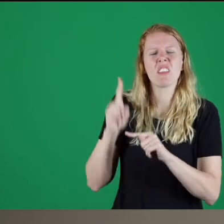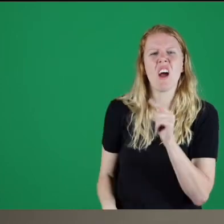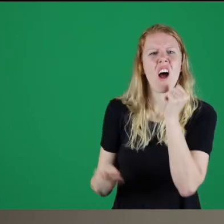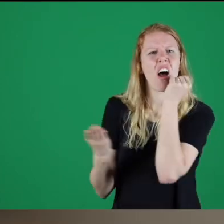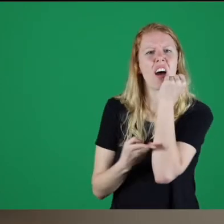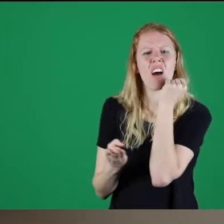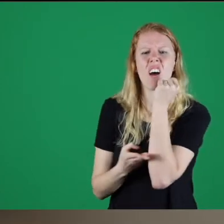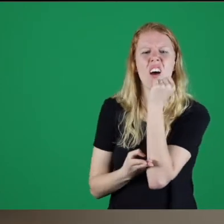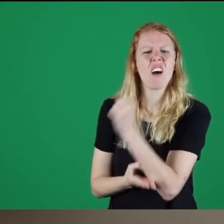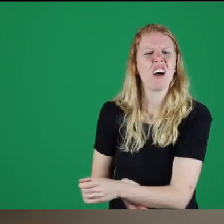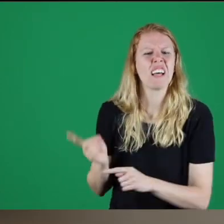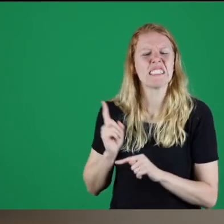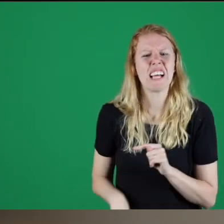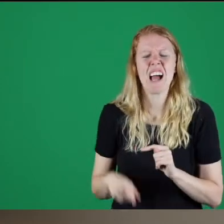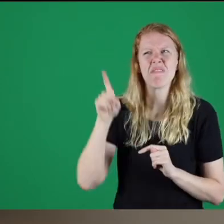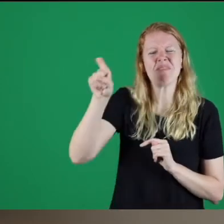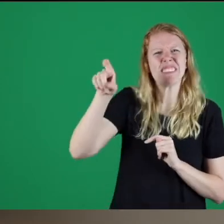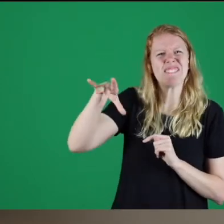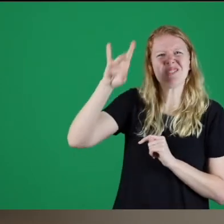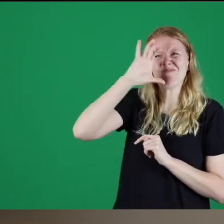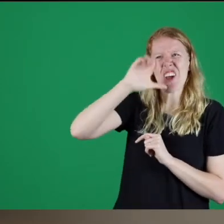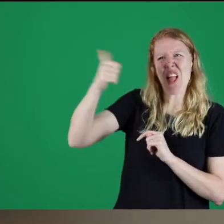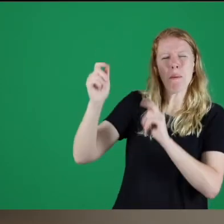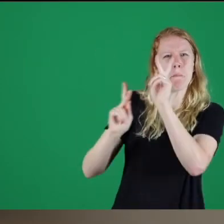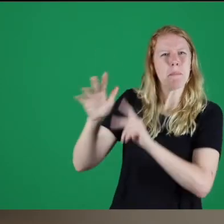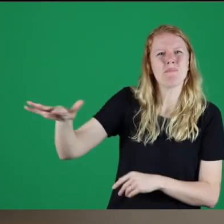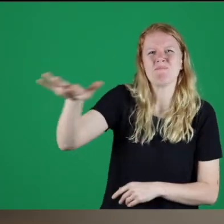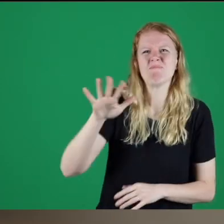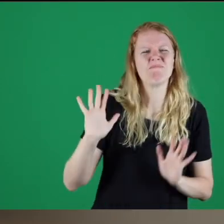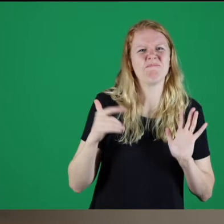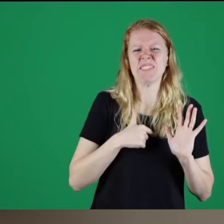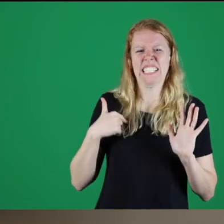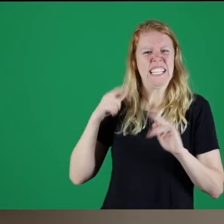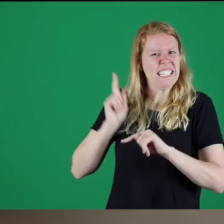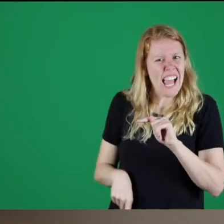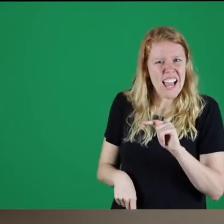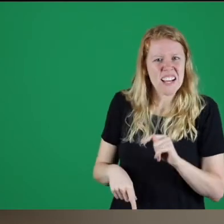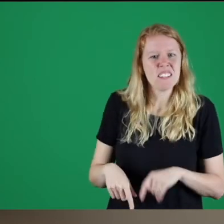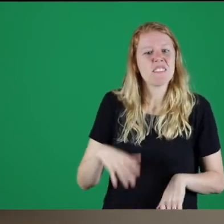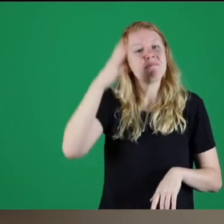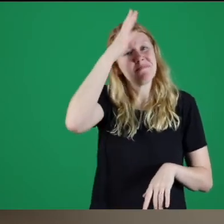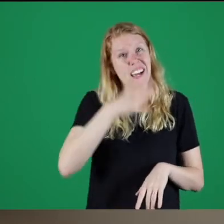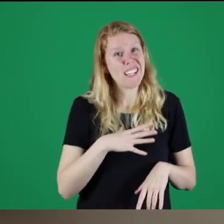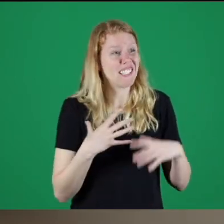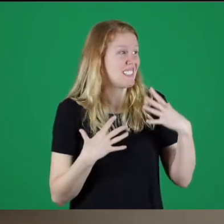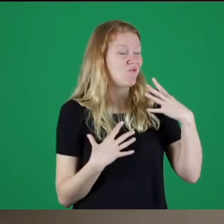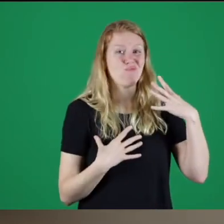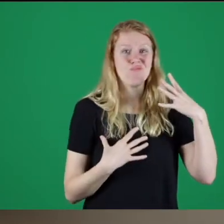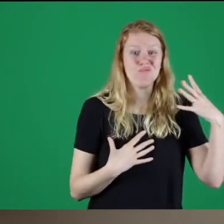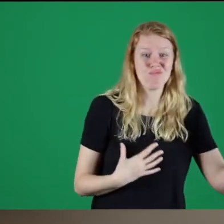tree. You must find someone else to chop down the tree." And the strong men, they walked